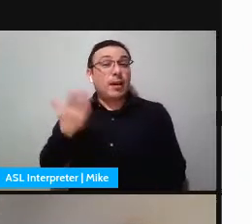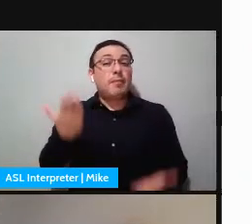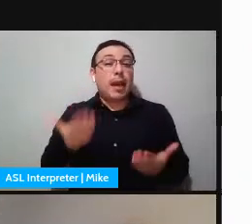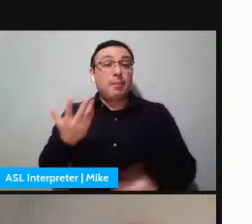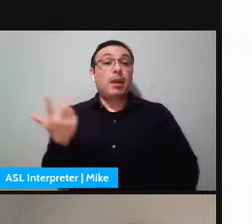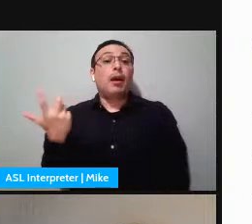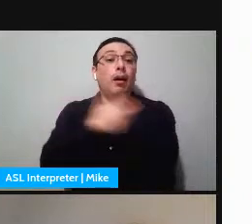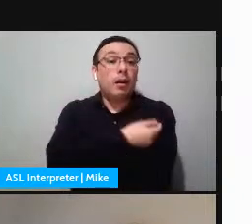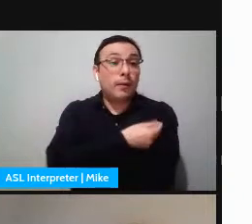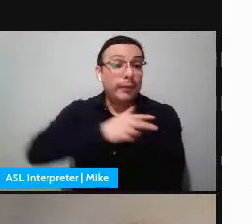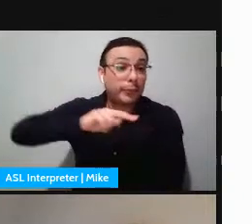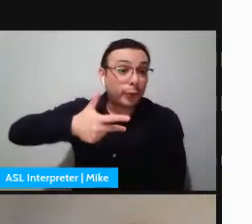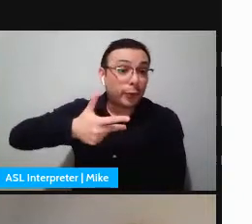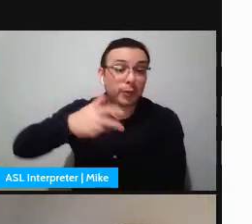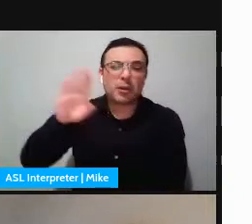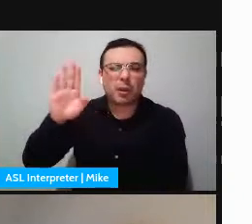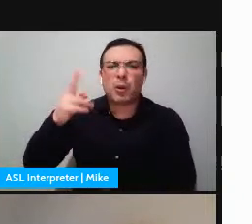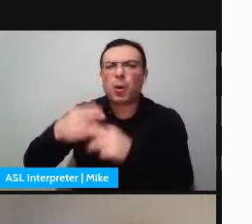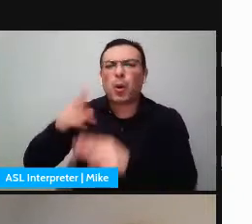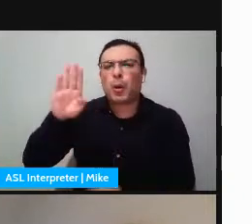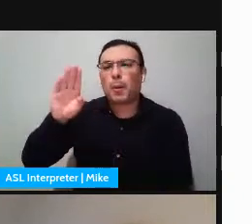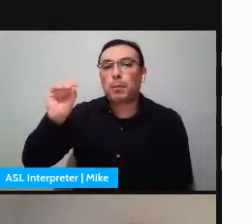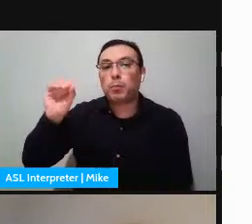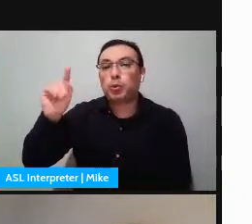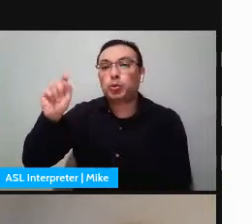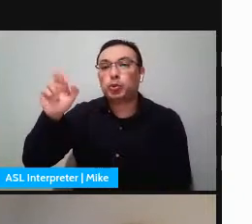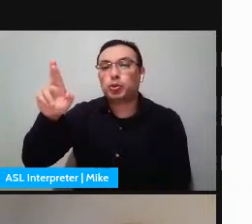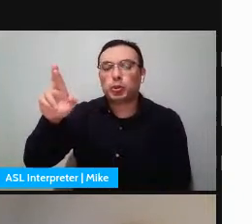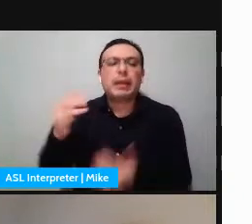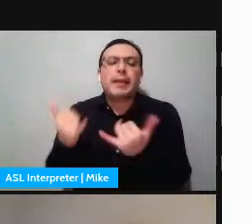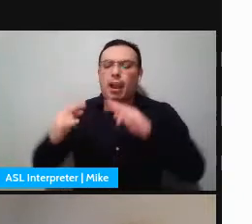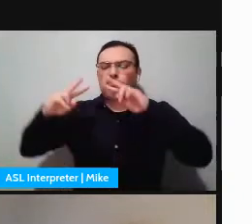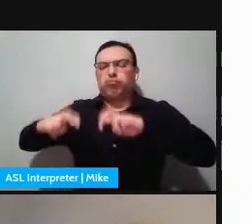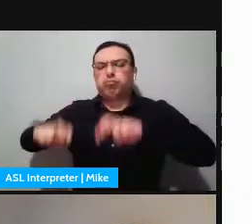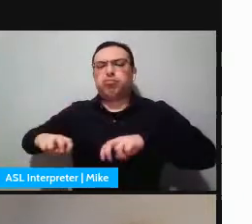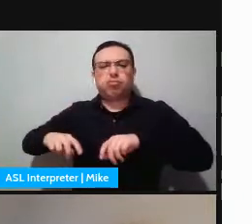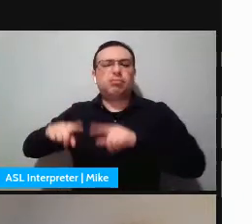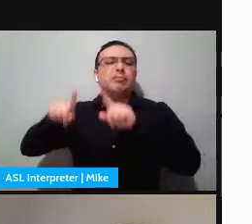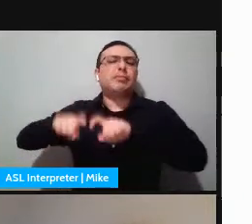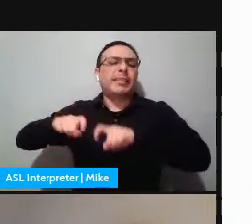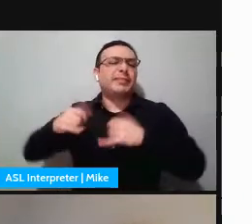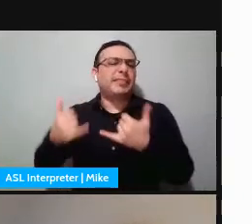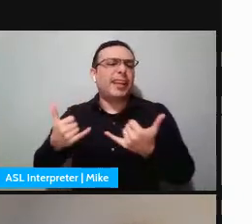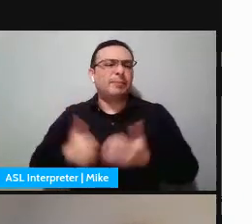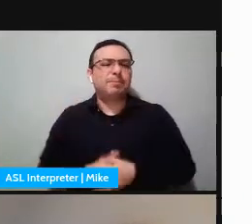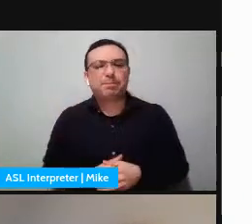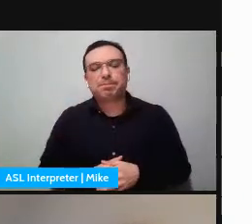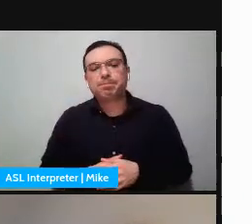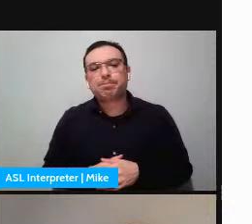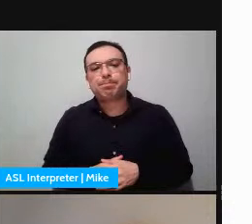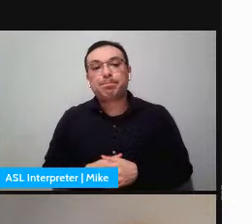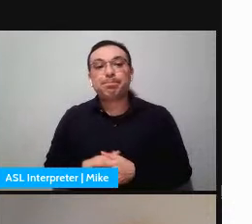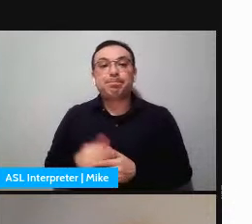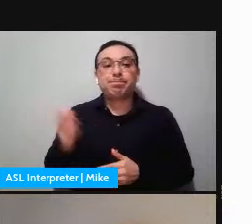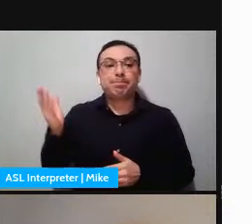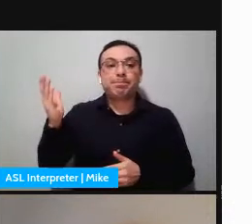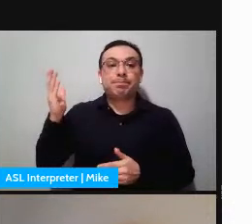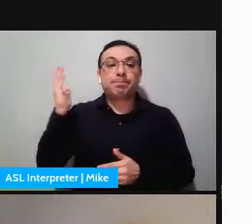being studied as well. So who should get the vaccine? Really everyone who is